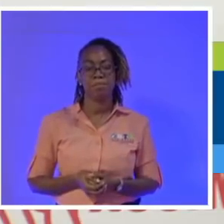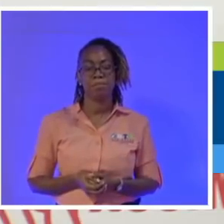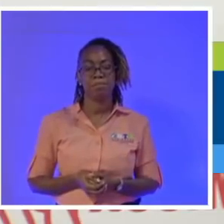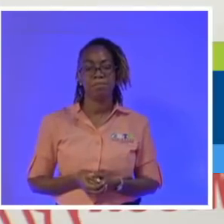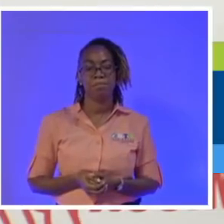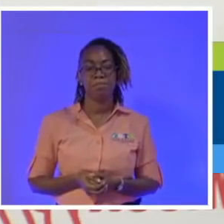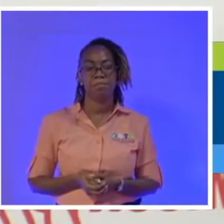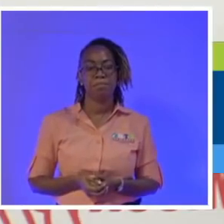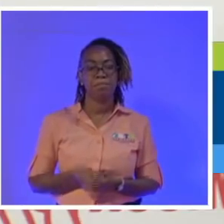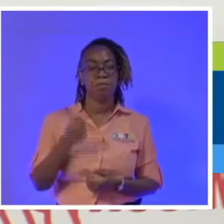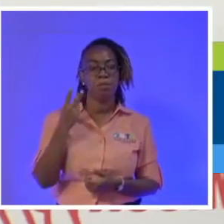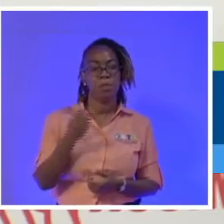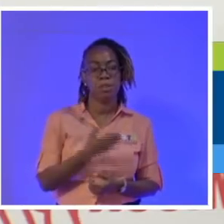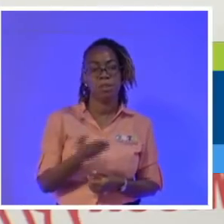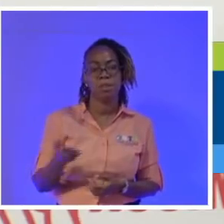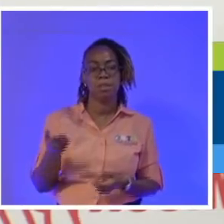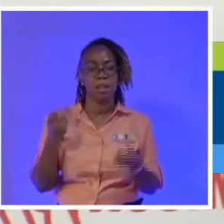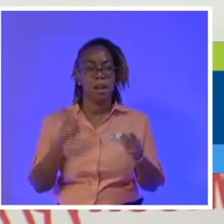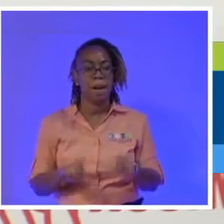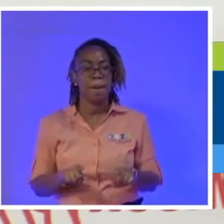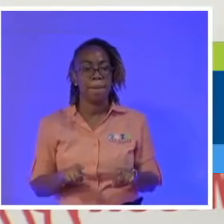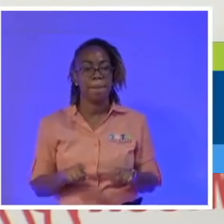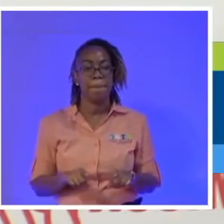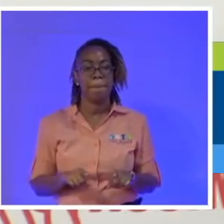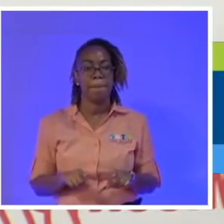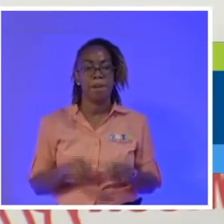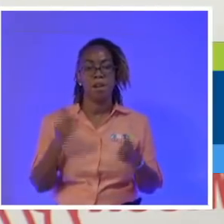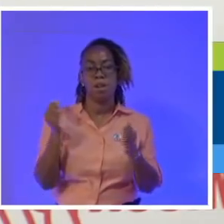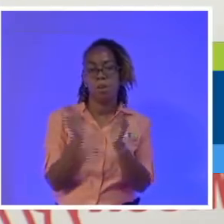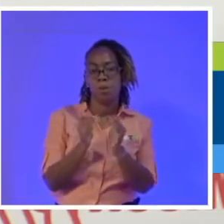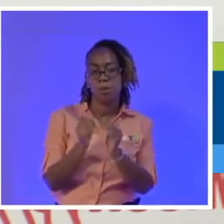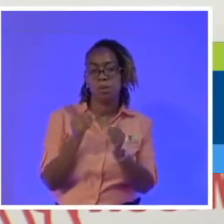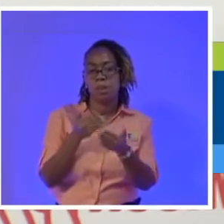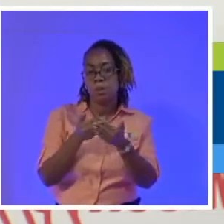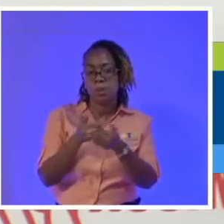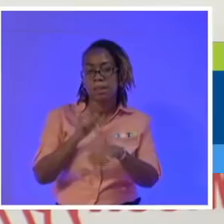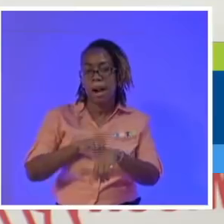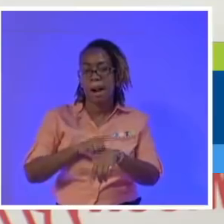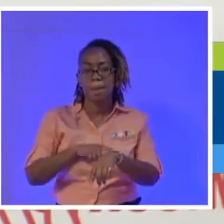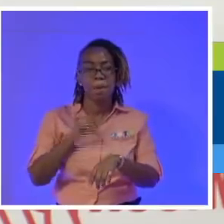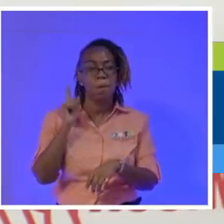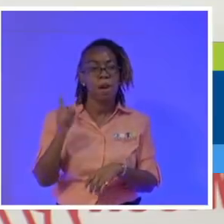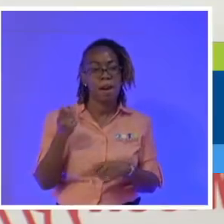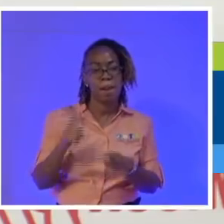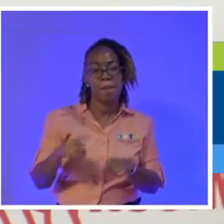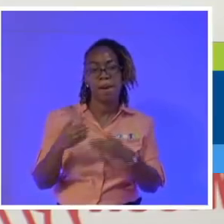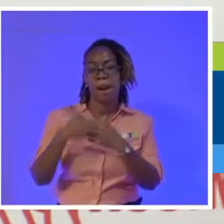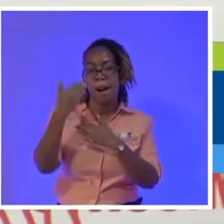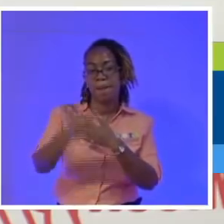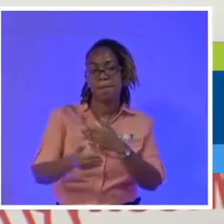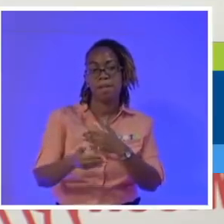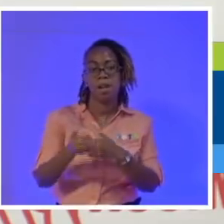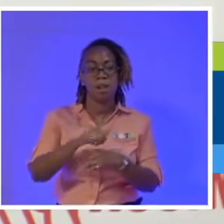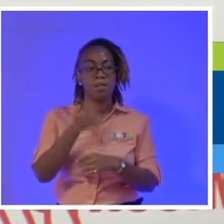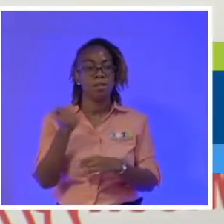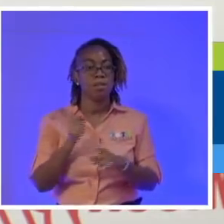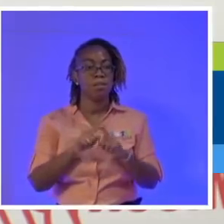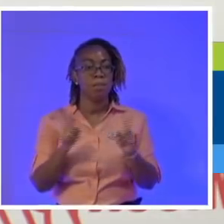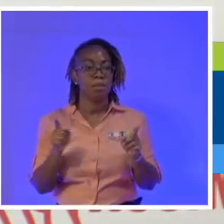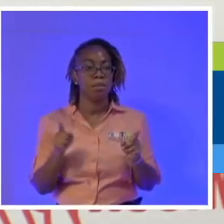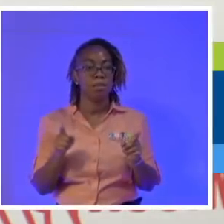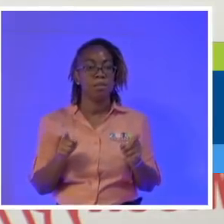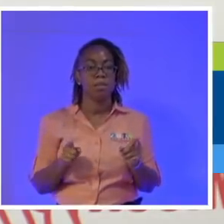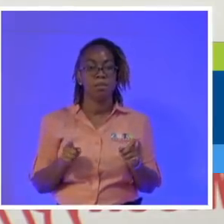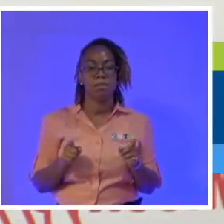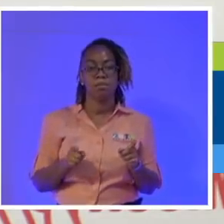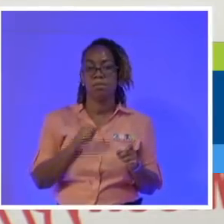occur in relative proximity with respect to time, one happening after the other, but just because that's the sequence